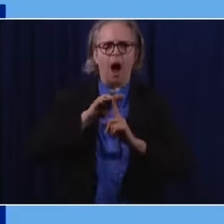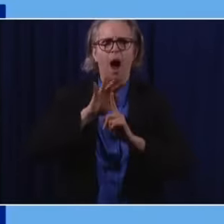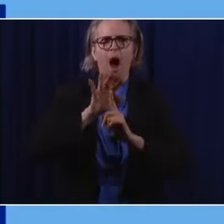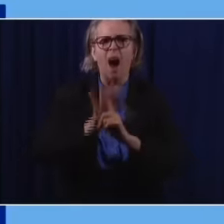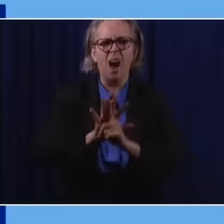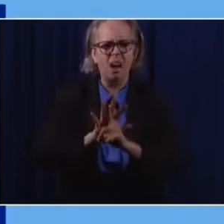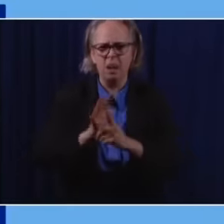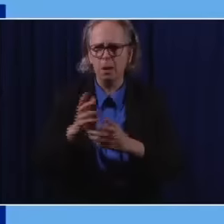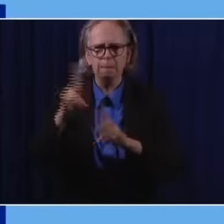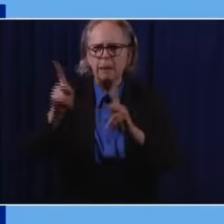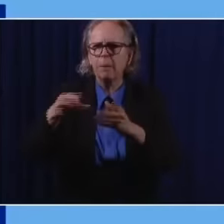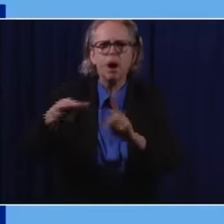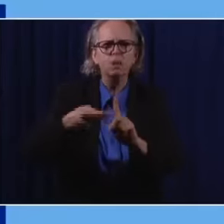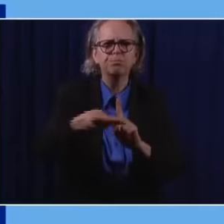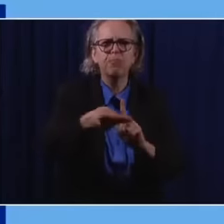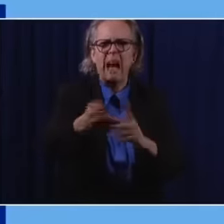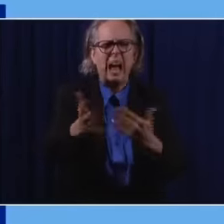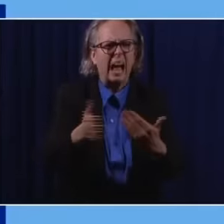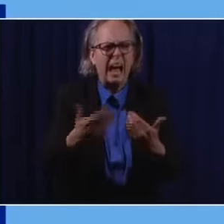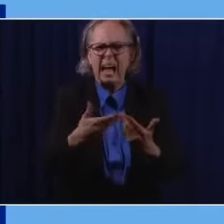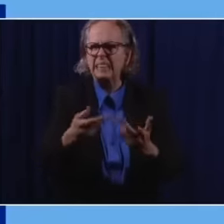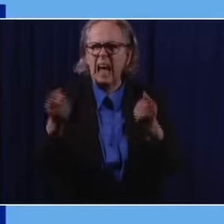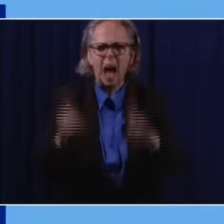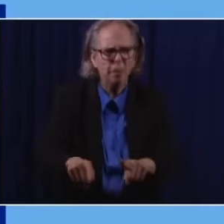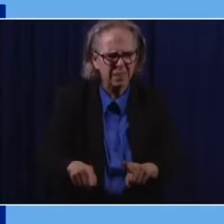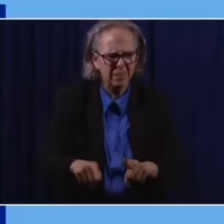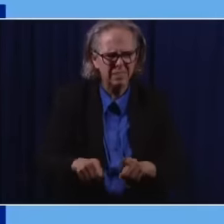people unmask in private gatherings.